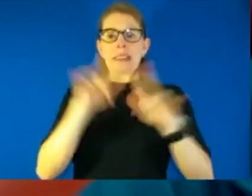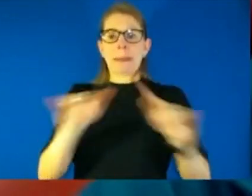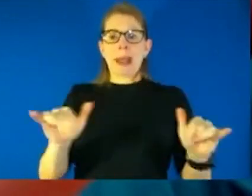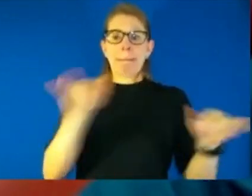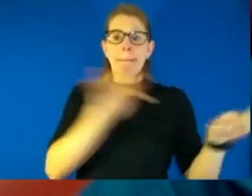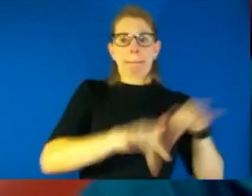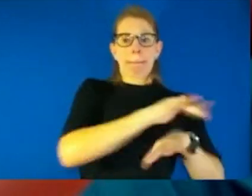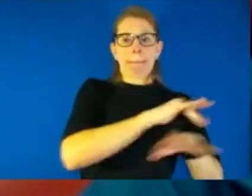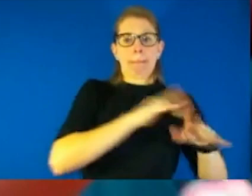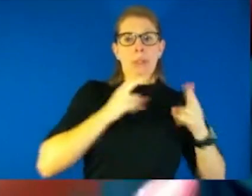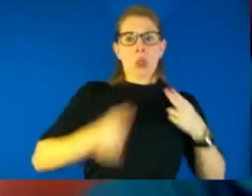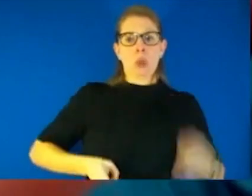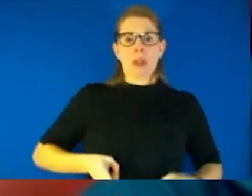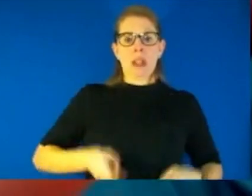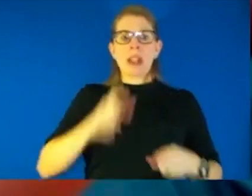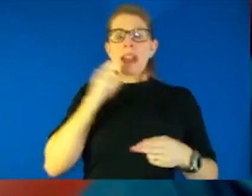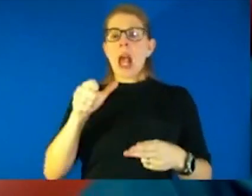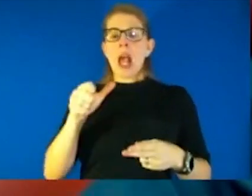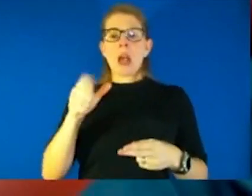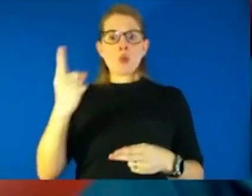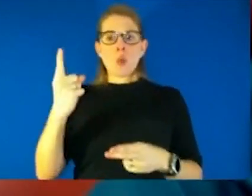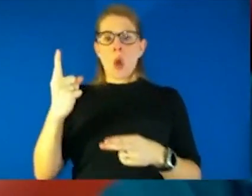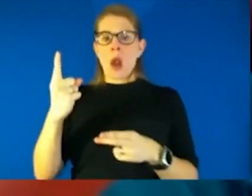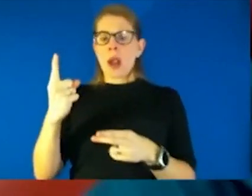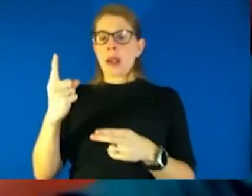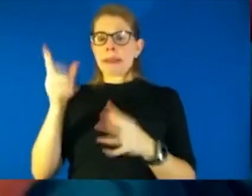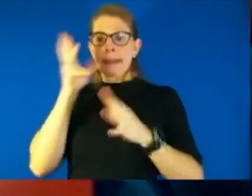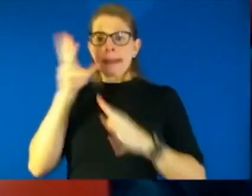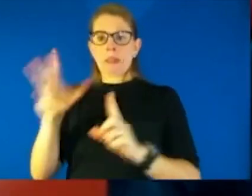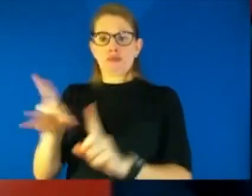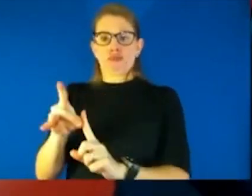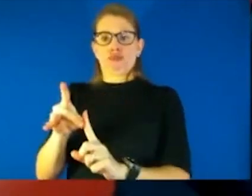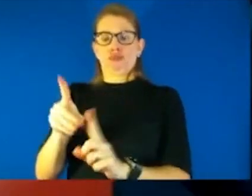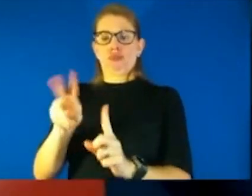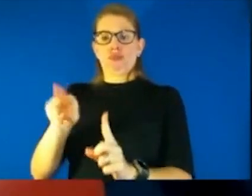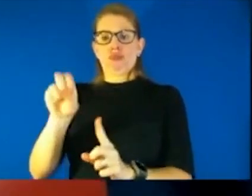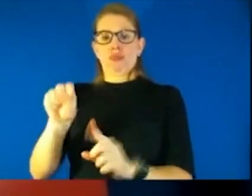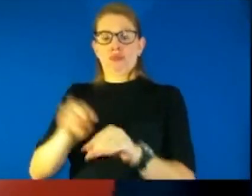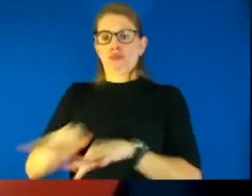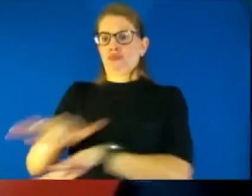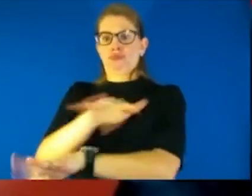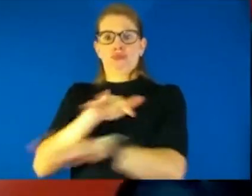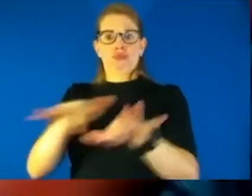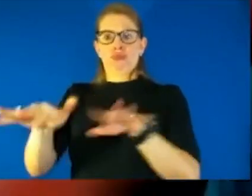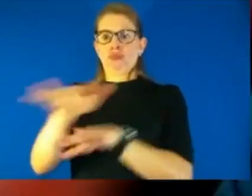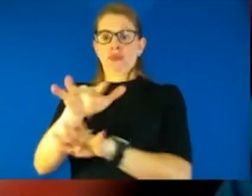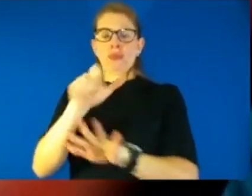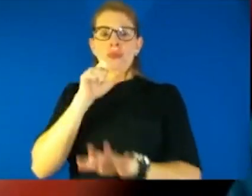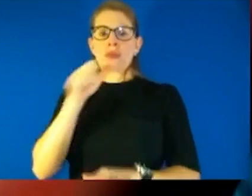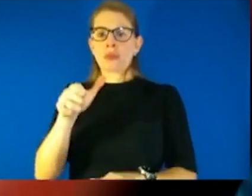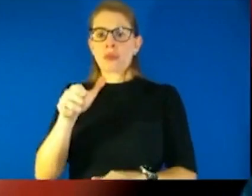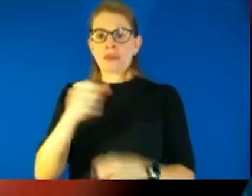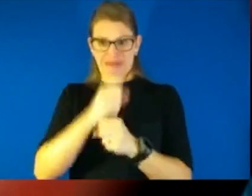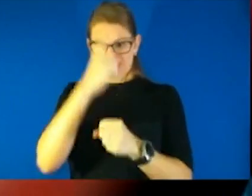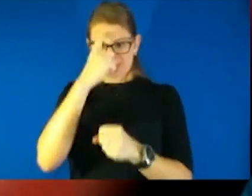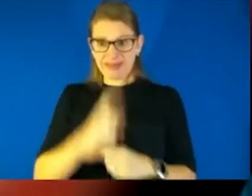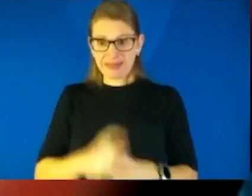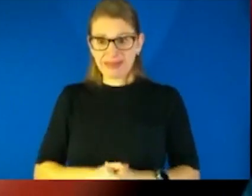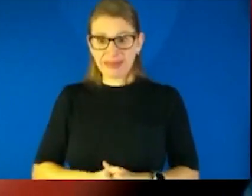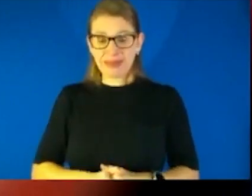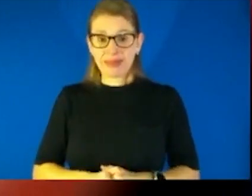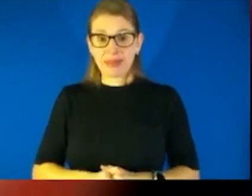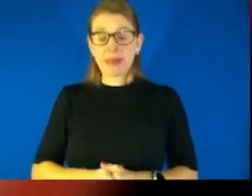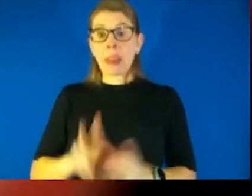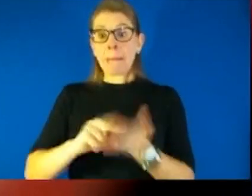not one deer-adapted virus which is circulating in the deer population. Does that make sense? So